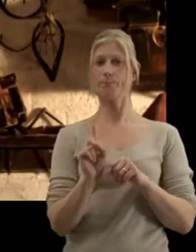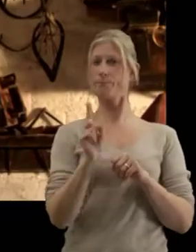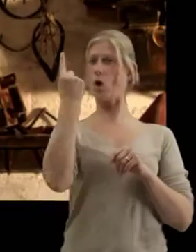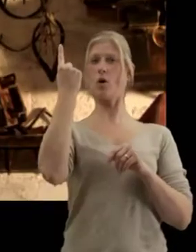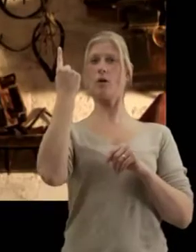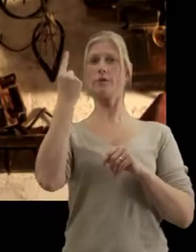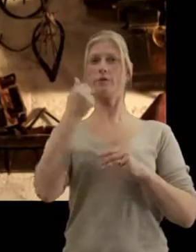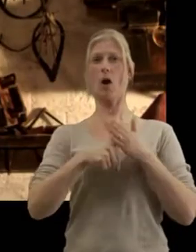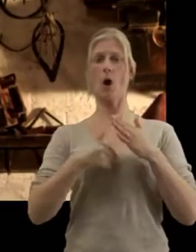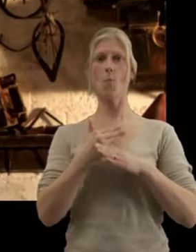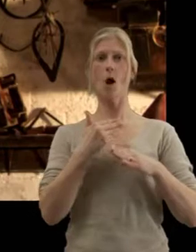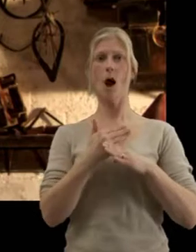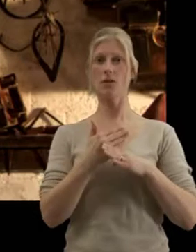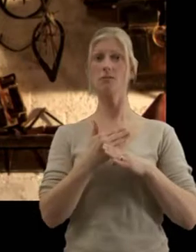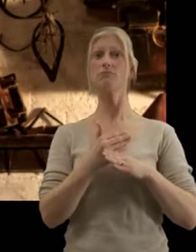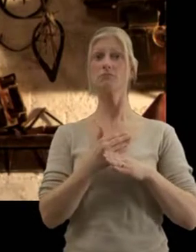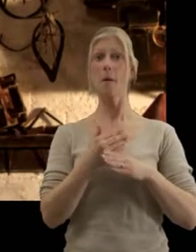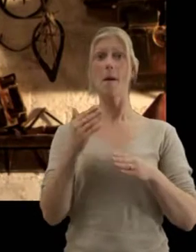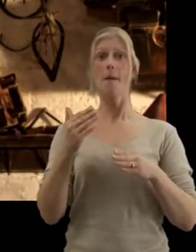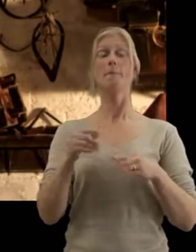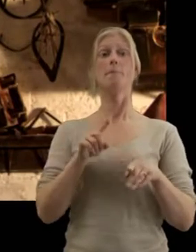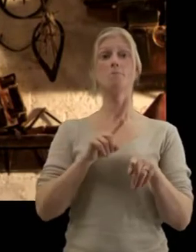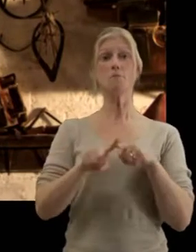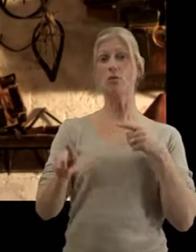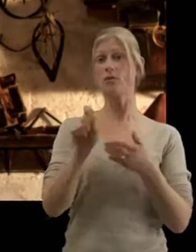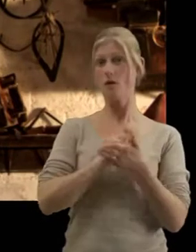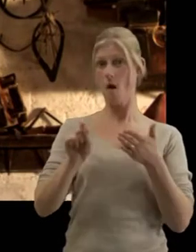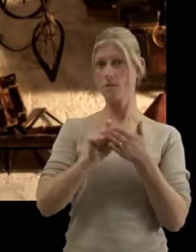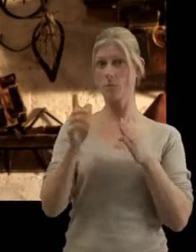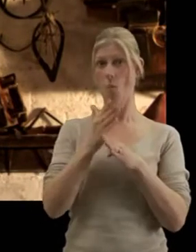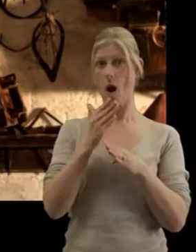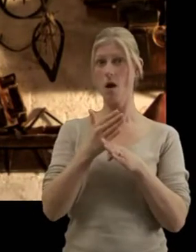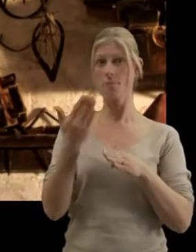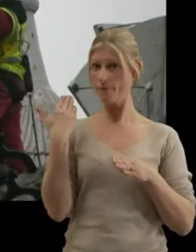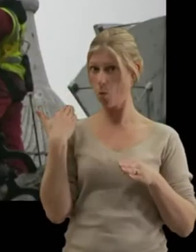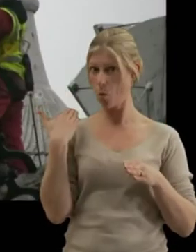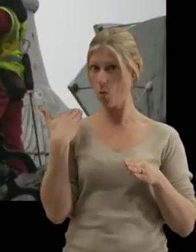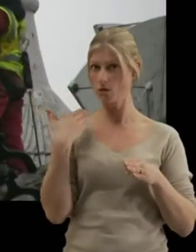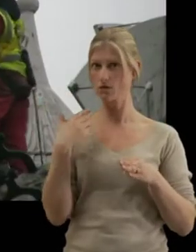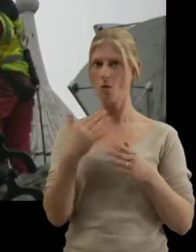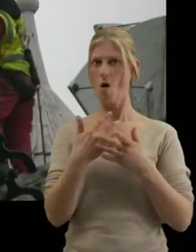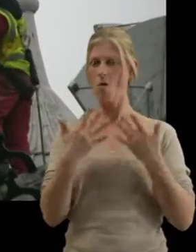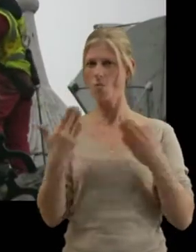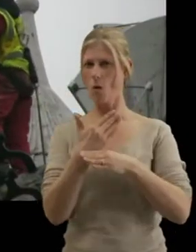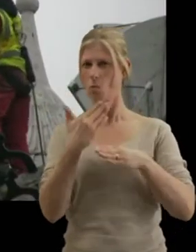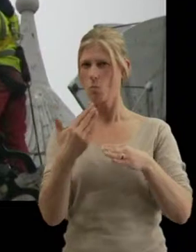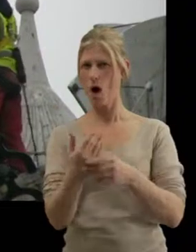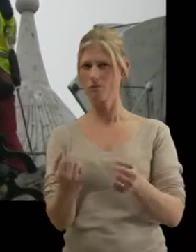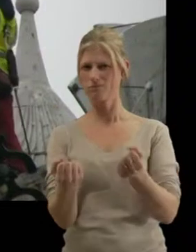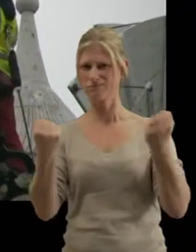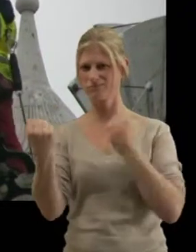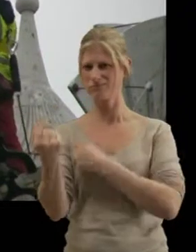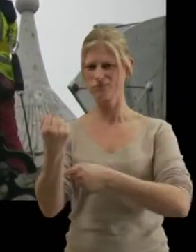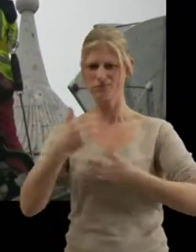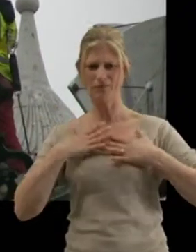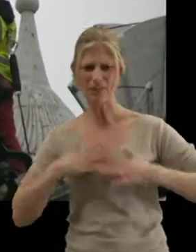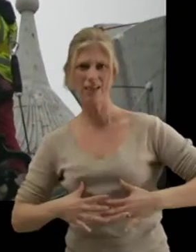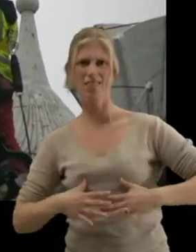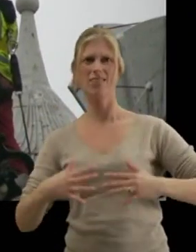work with my dad, I'd been doing mainly an office job, so some of the physical aspects of the work to start with